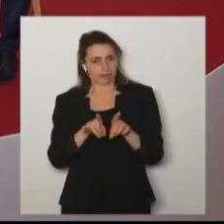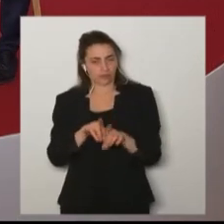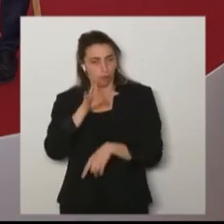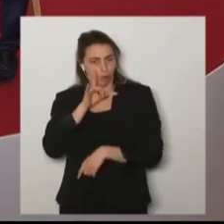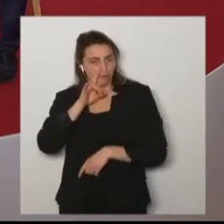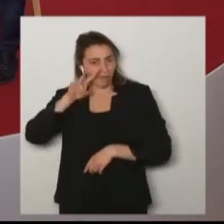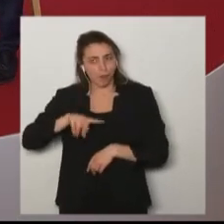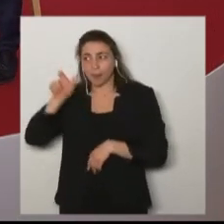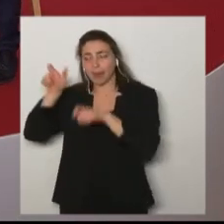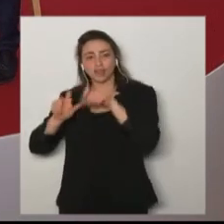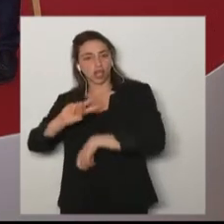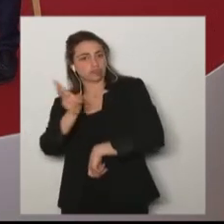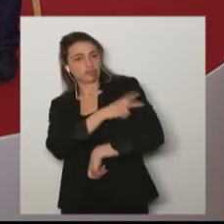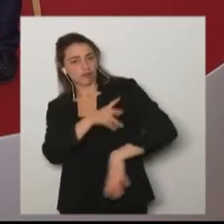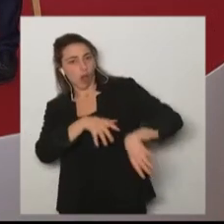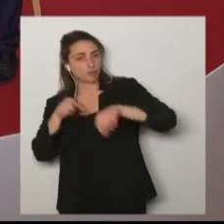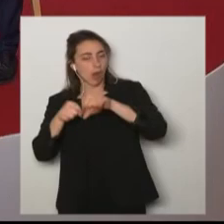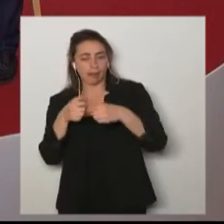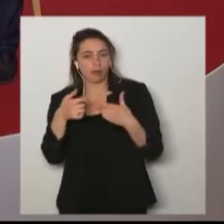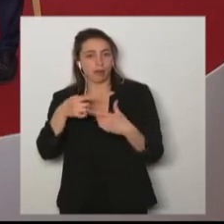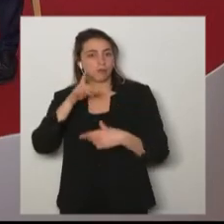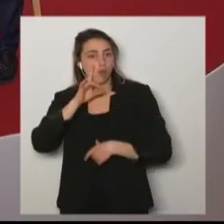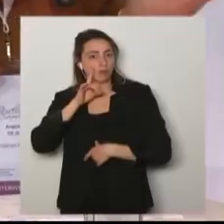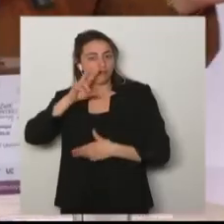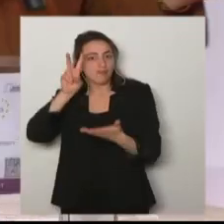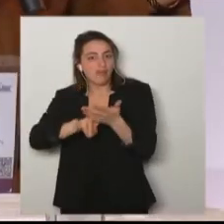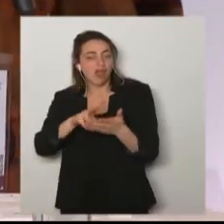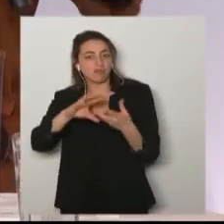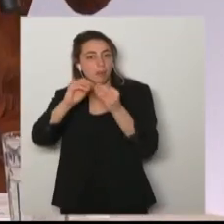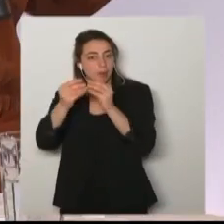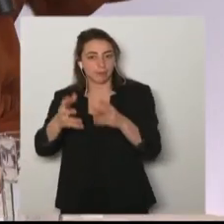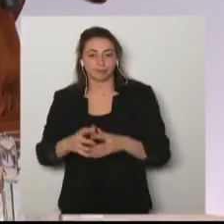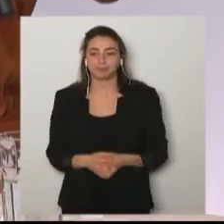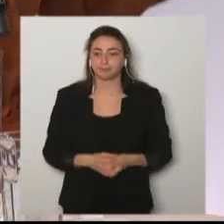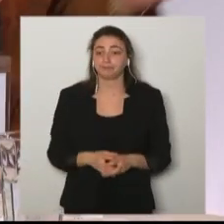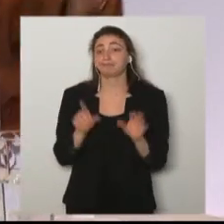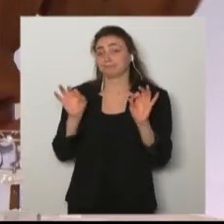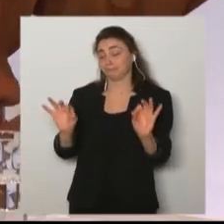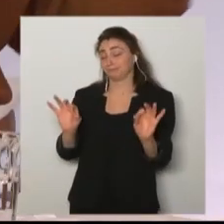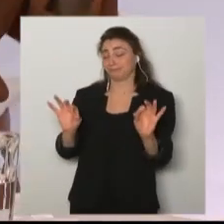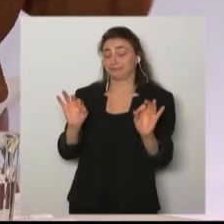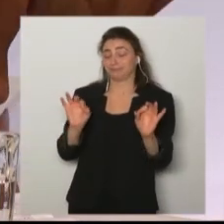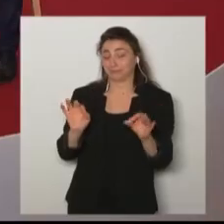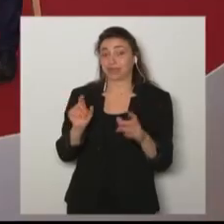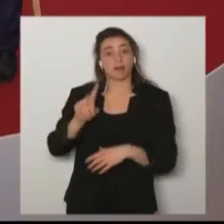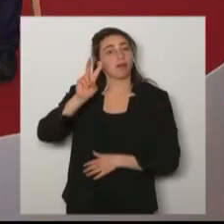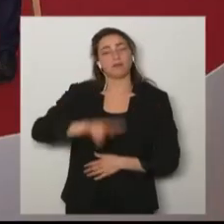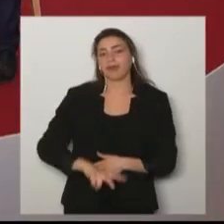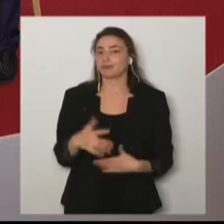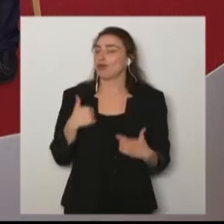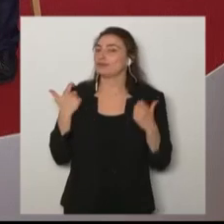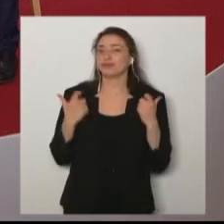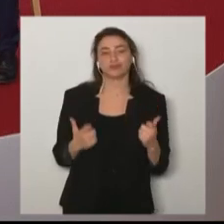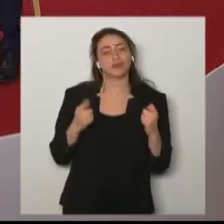institutions. Well, thank you. It's a privilege to talk about this. It's actually my topic. I've been working on return to work